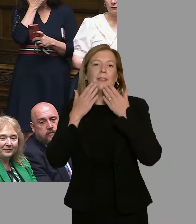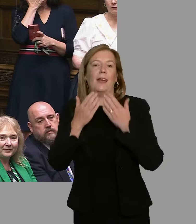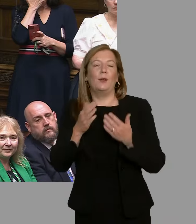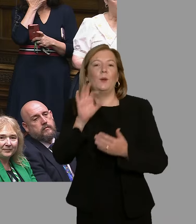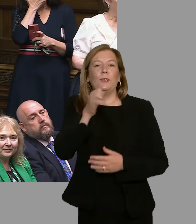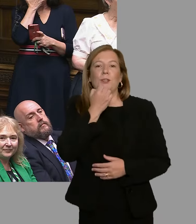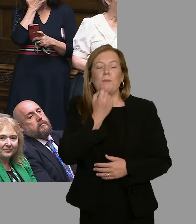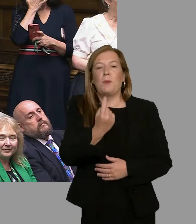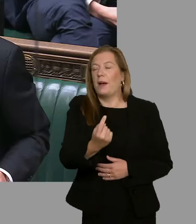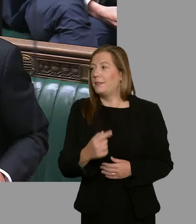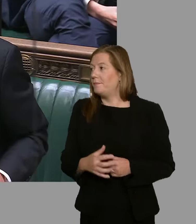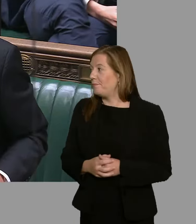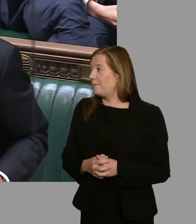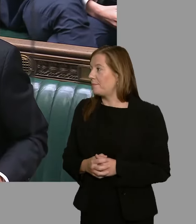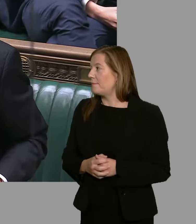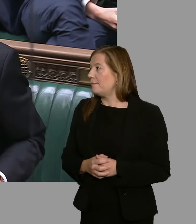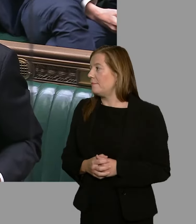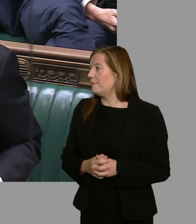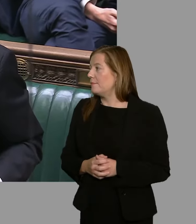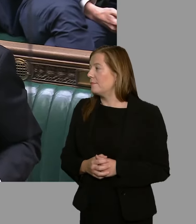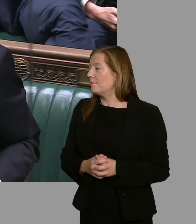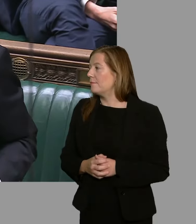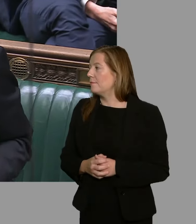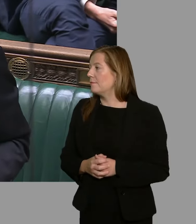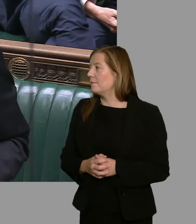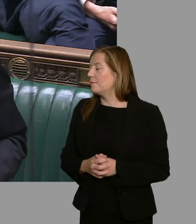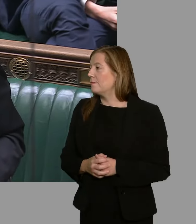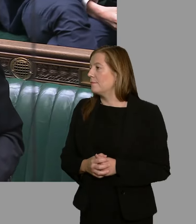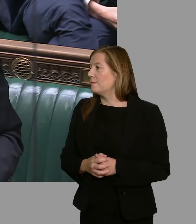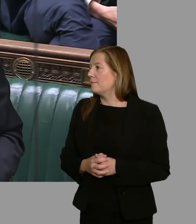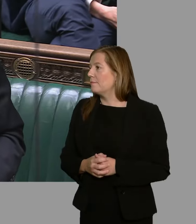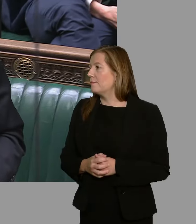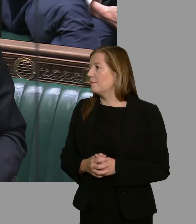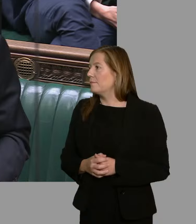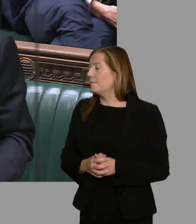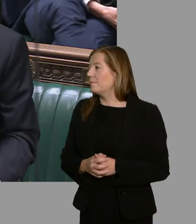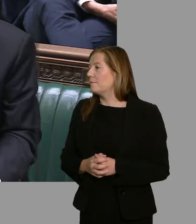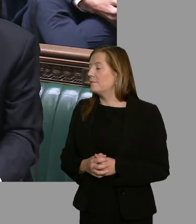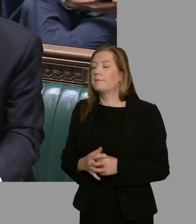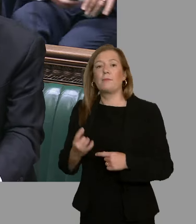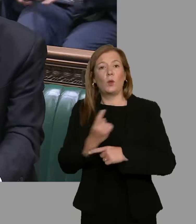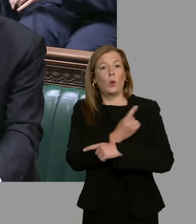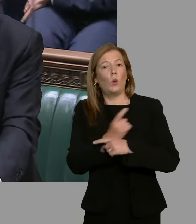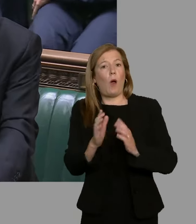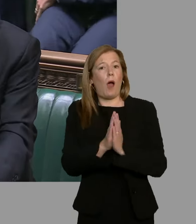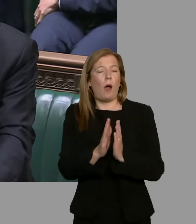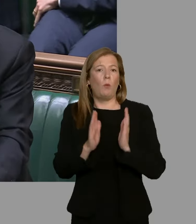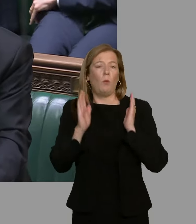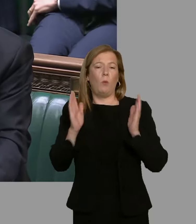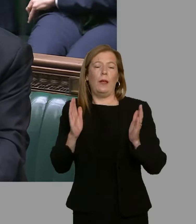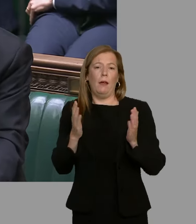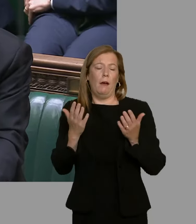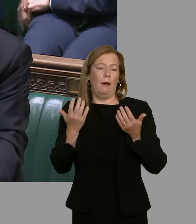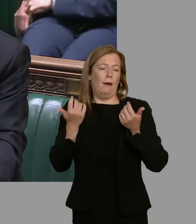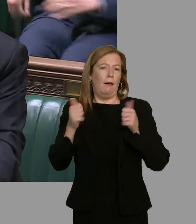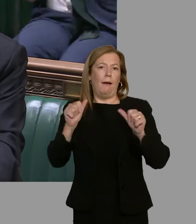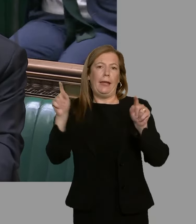Mr Speaker, over the past week we've secured a historic trade deal with India and a landmark agreement with the United